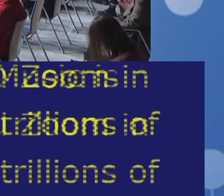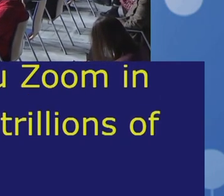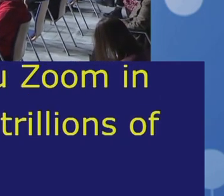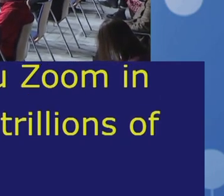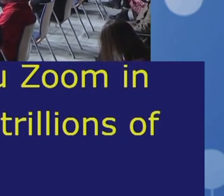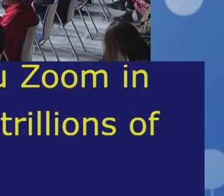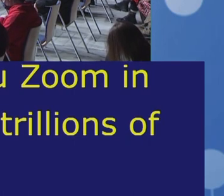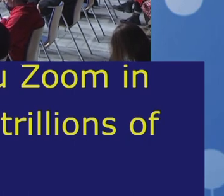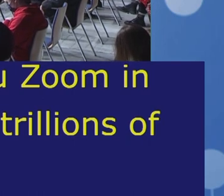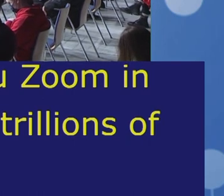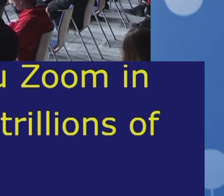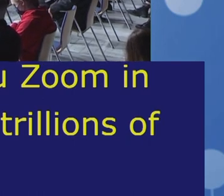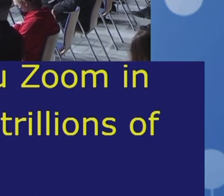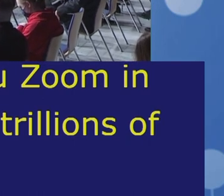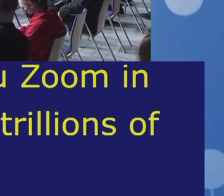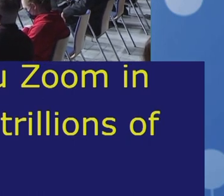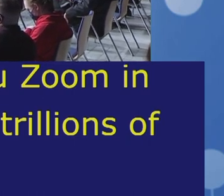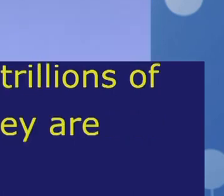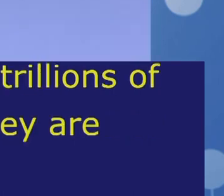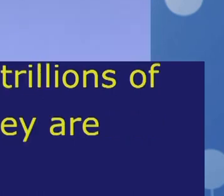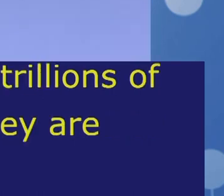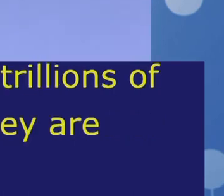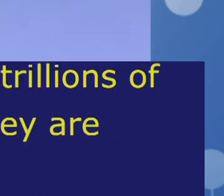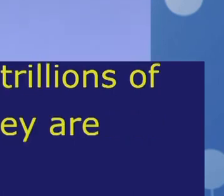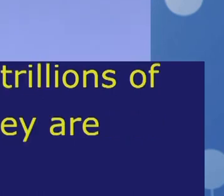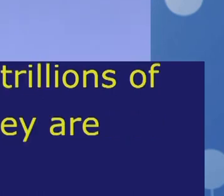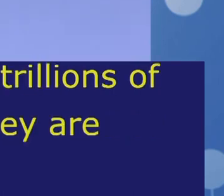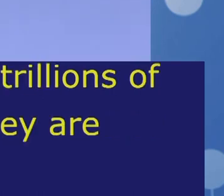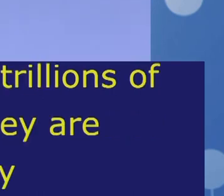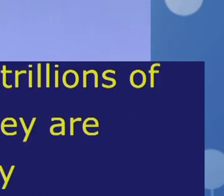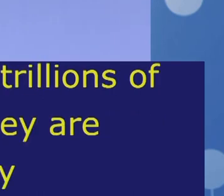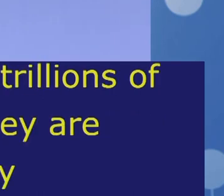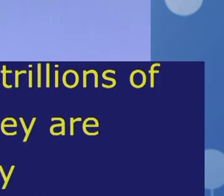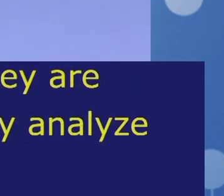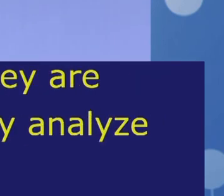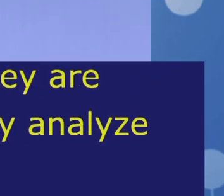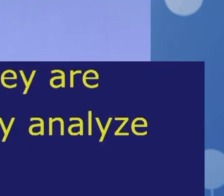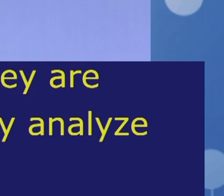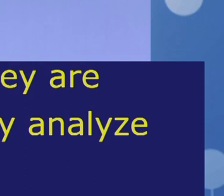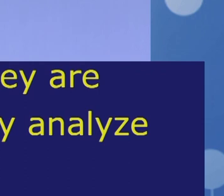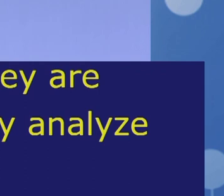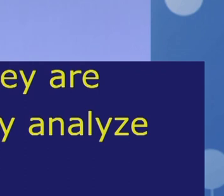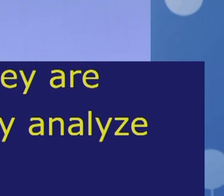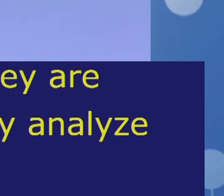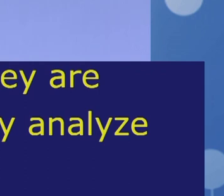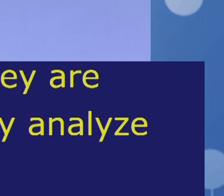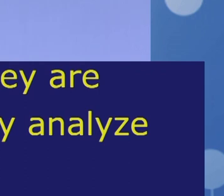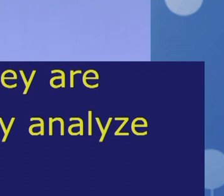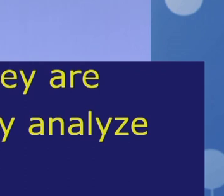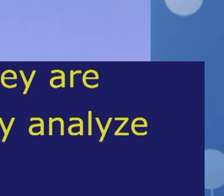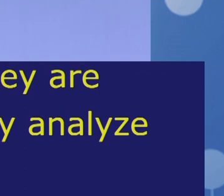waves. And if you scientifically analyze that, you see that all the information we